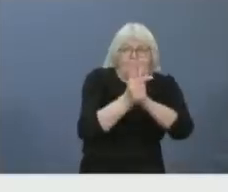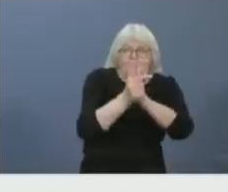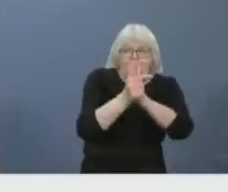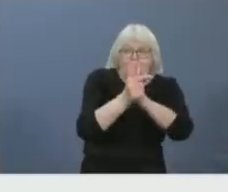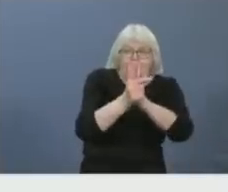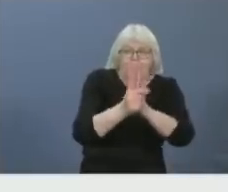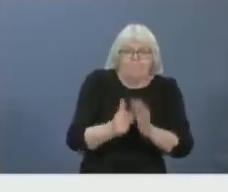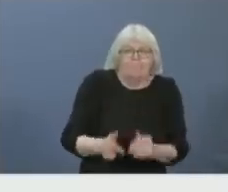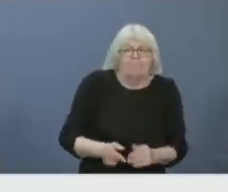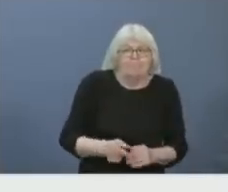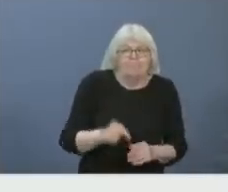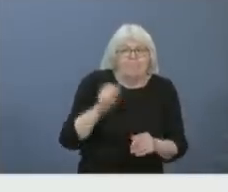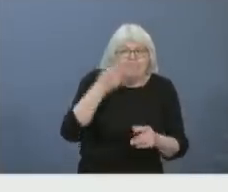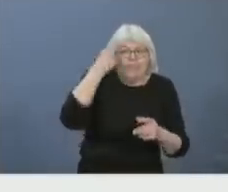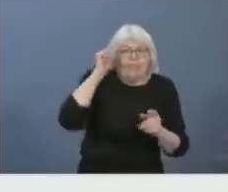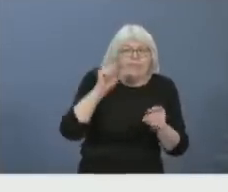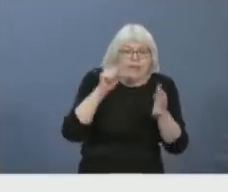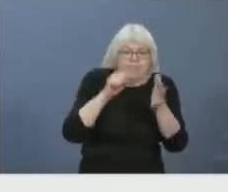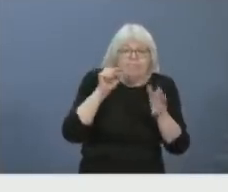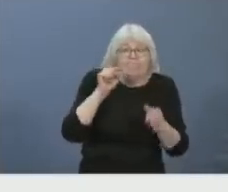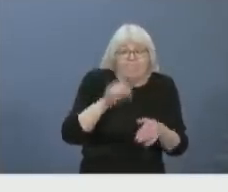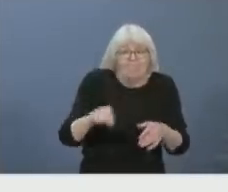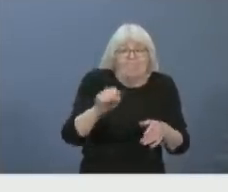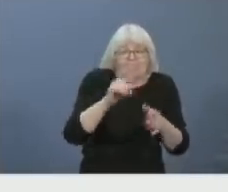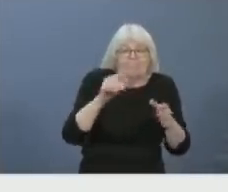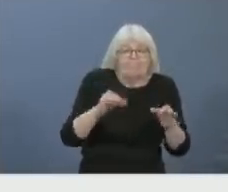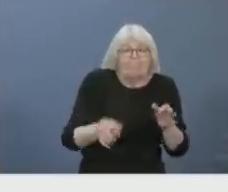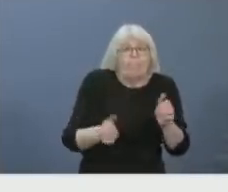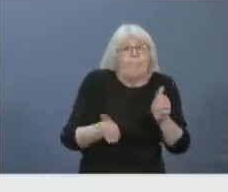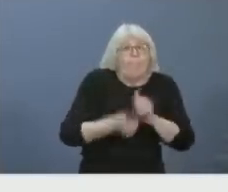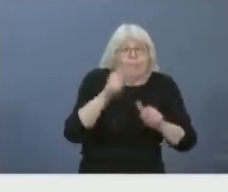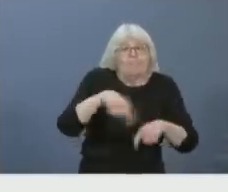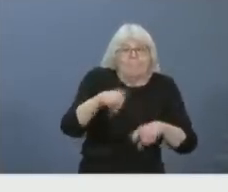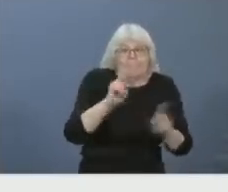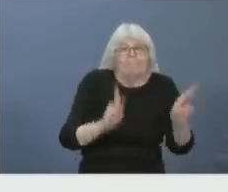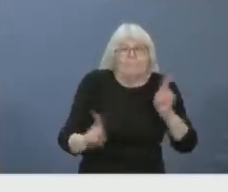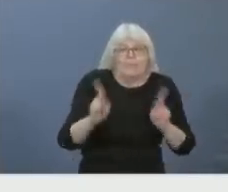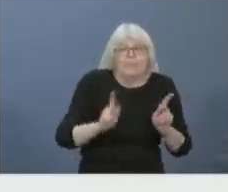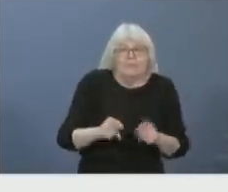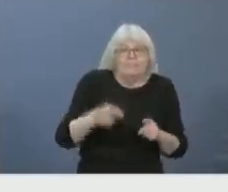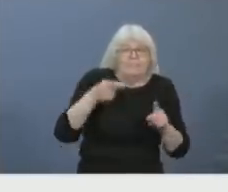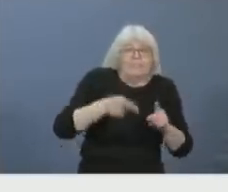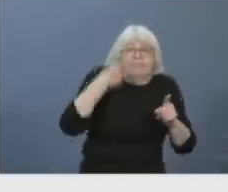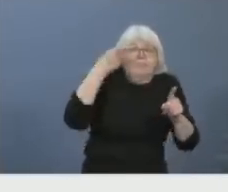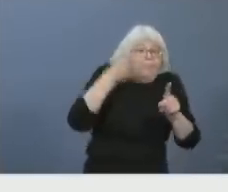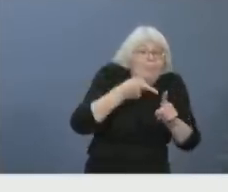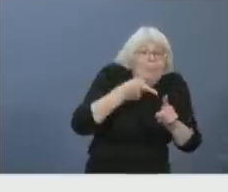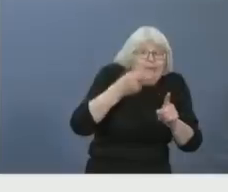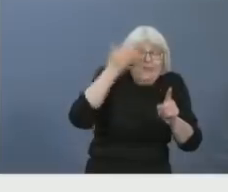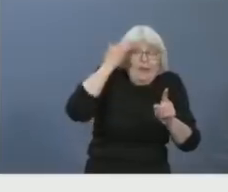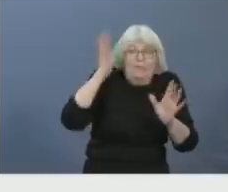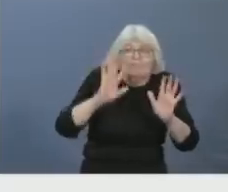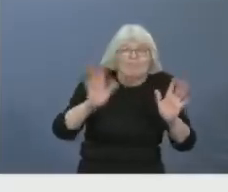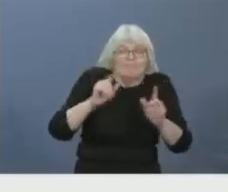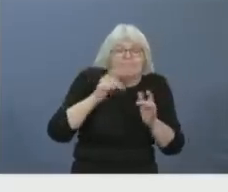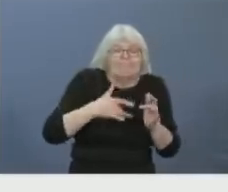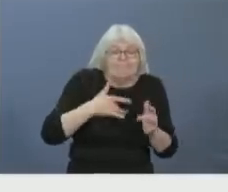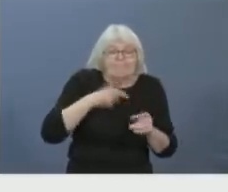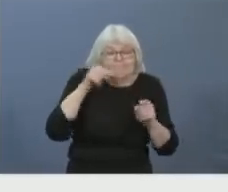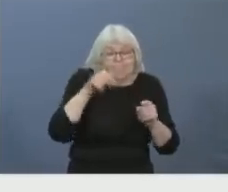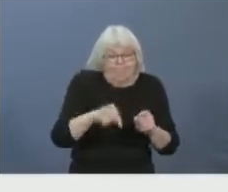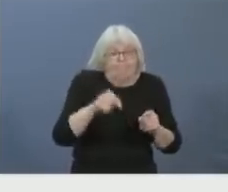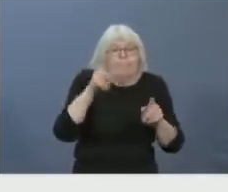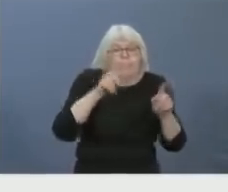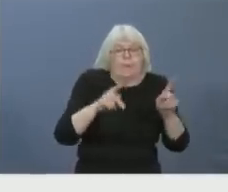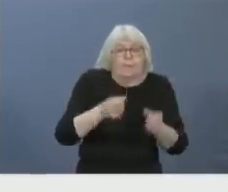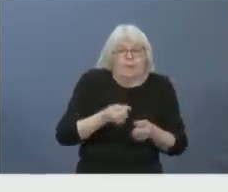cause, but we don't have any specific information, and we are doing investigations on all these. Okay, thank you. Suzanne, do you have a follow-up question?